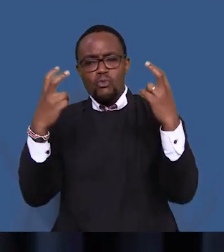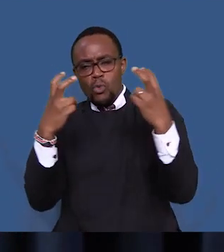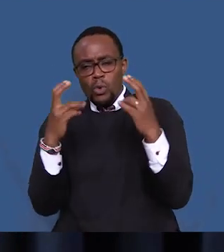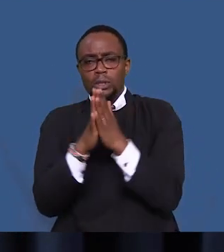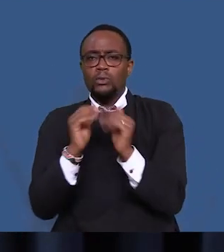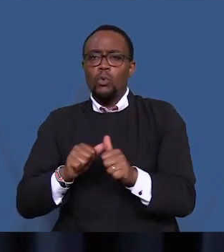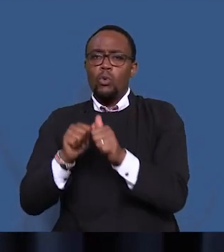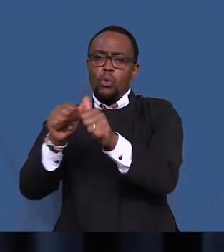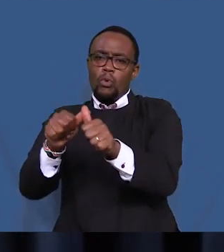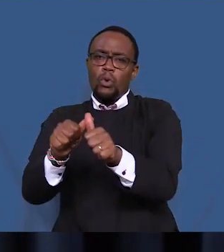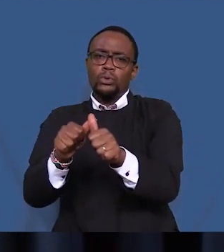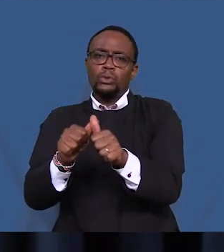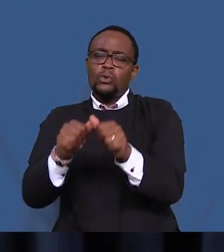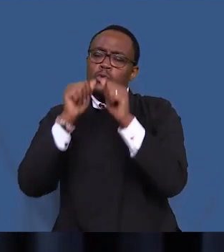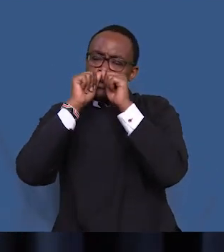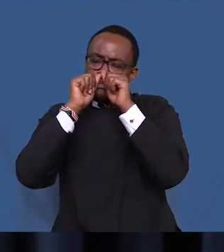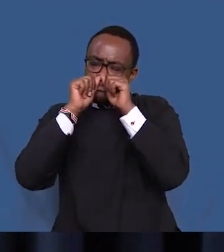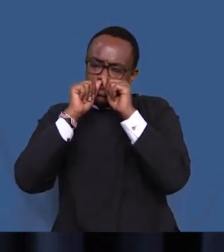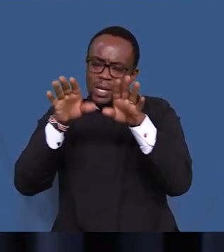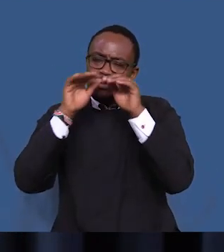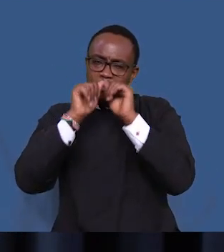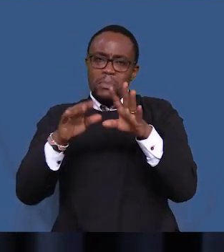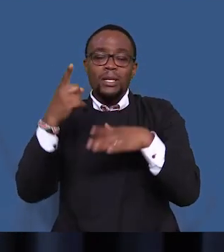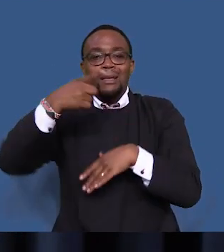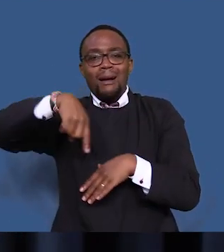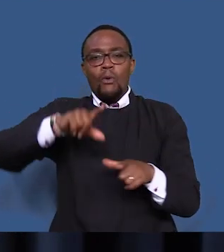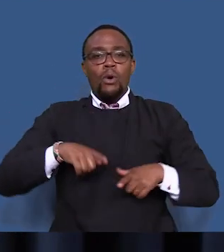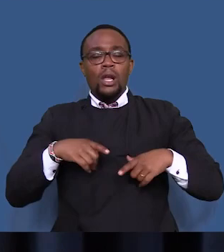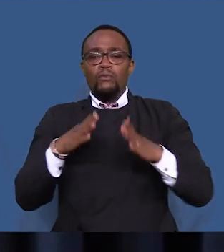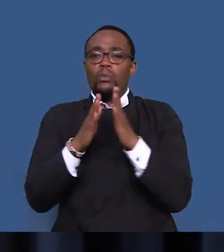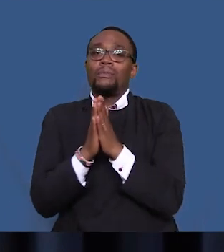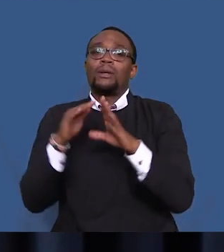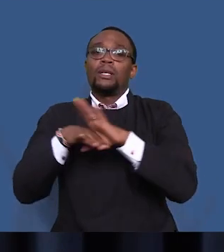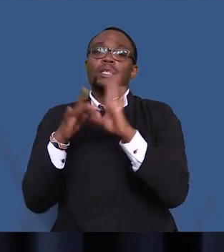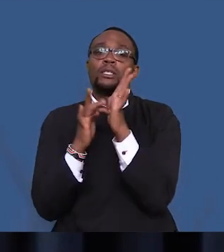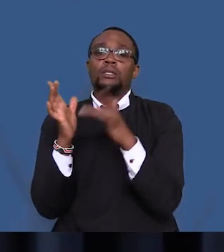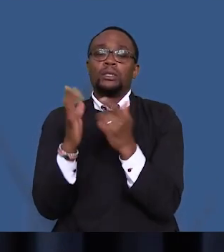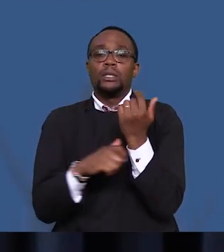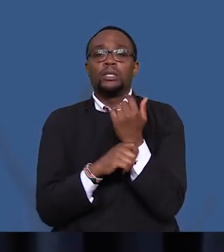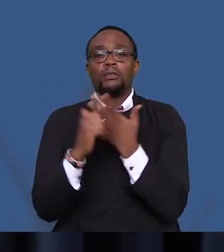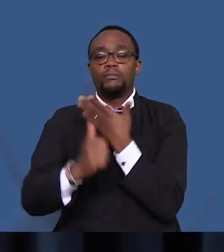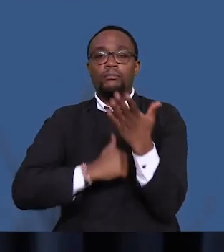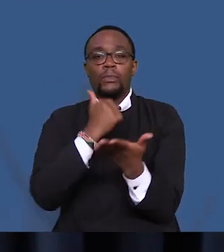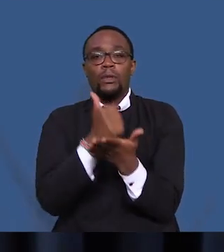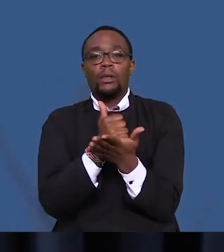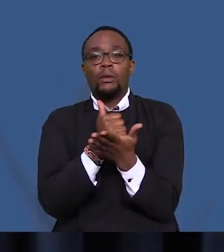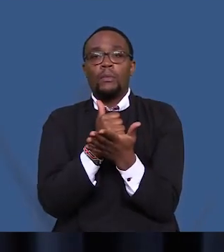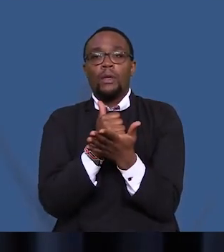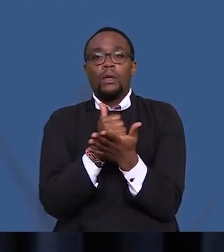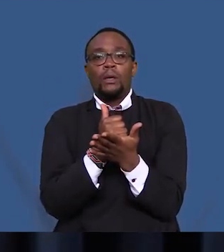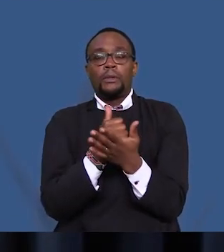you continue to pour your favor upon us. Because this we've prayed in Jesus' name.